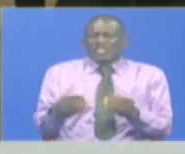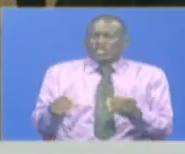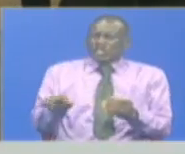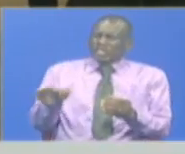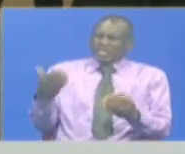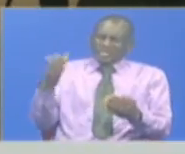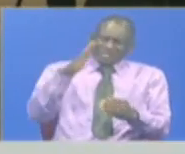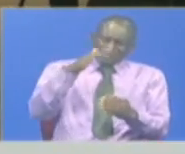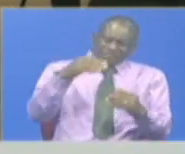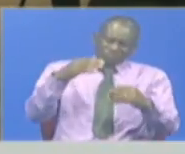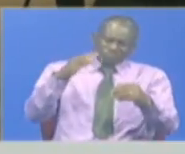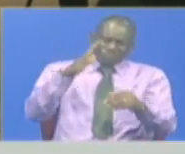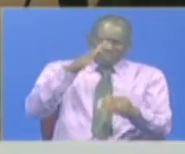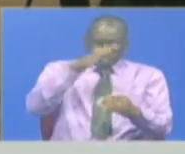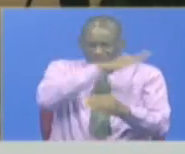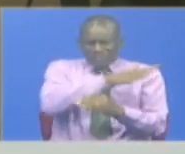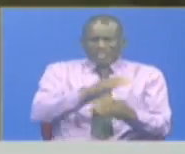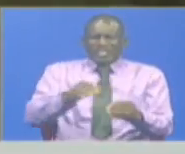June the 6th.